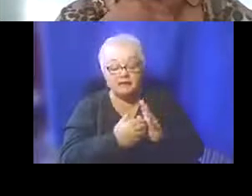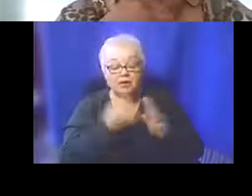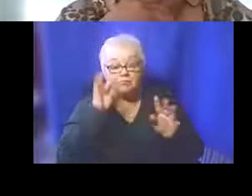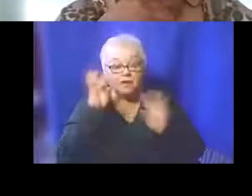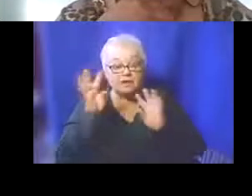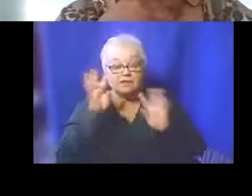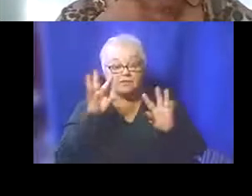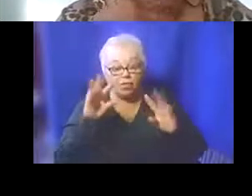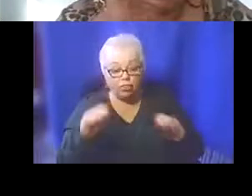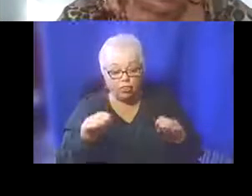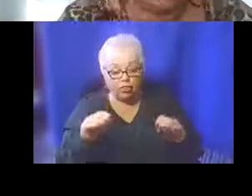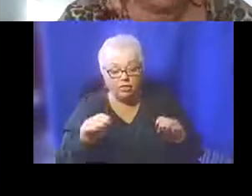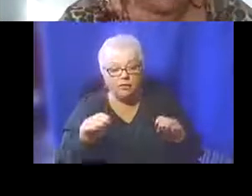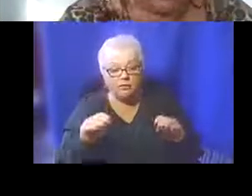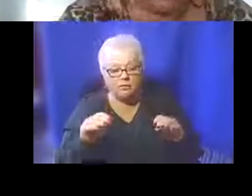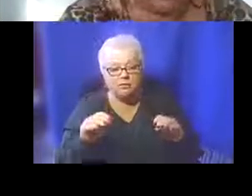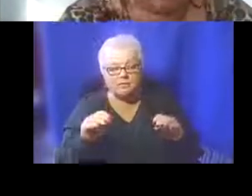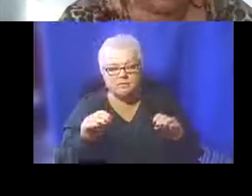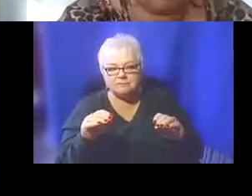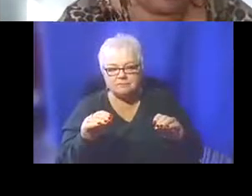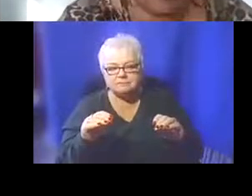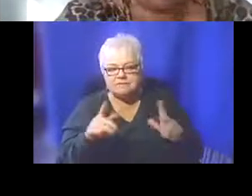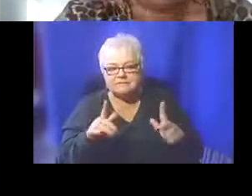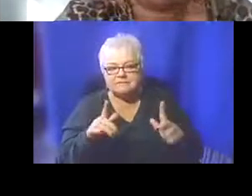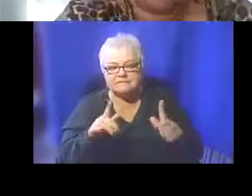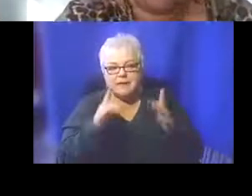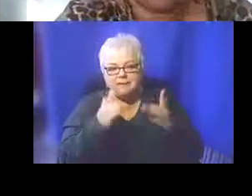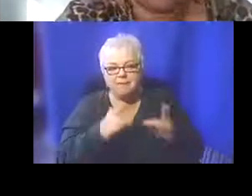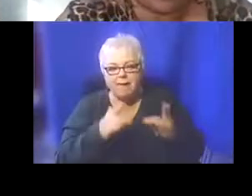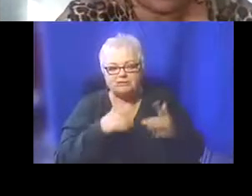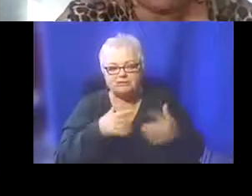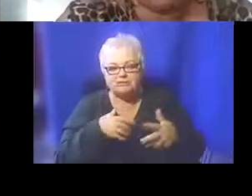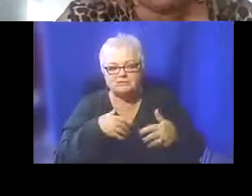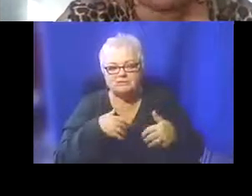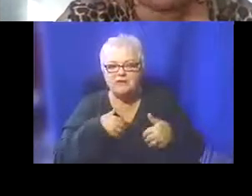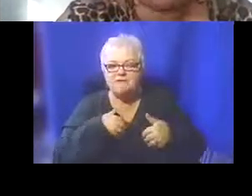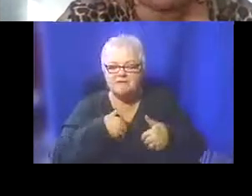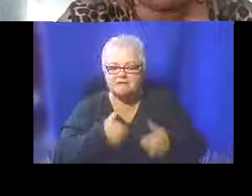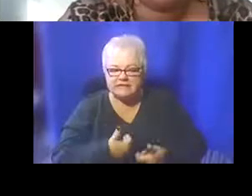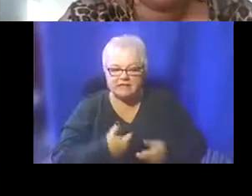that's a lot of times compassion fatigue creeping up, and then fear as well.